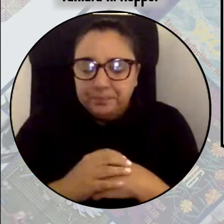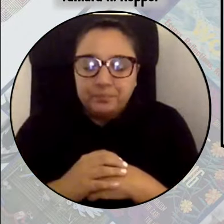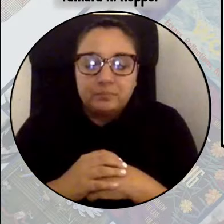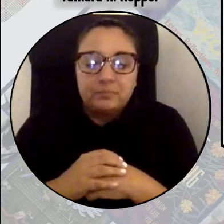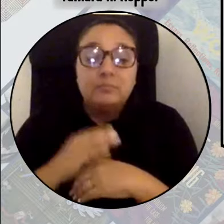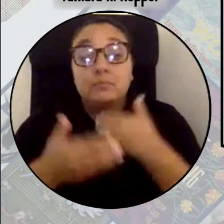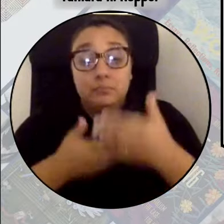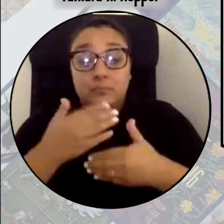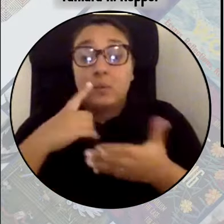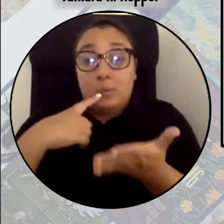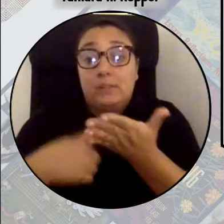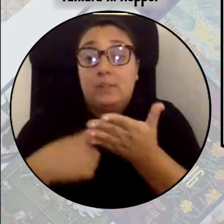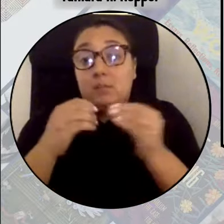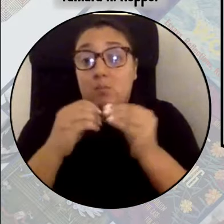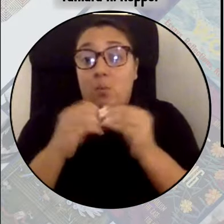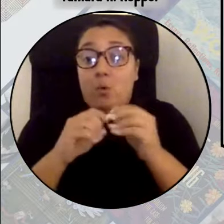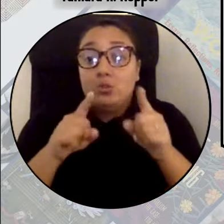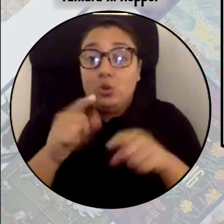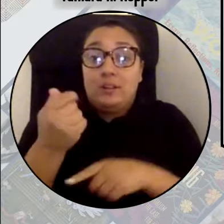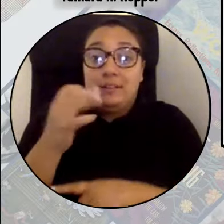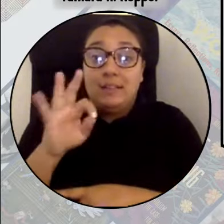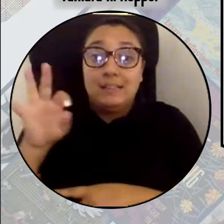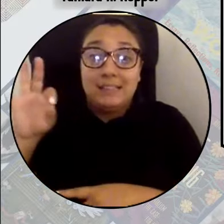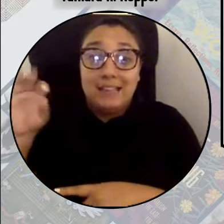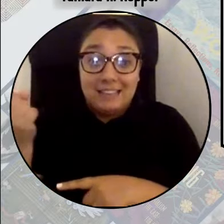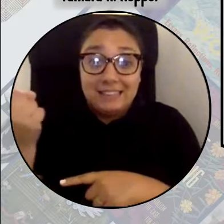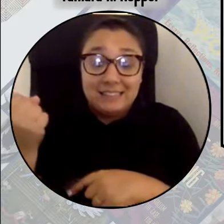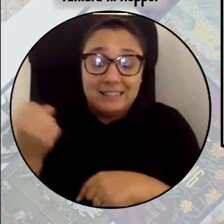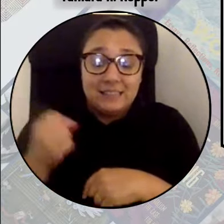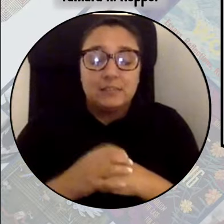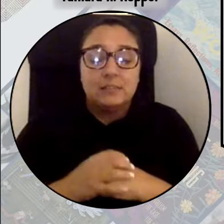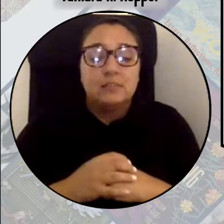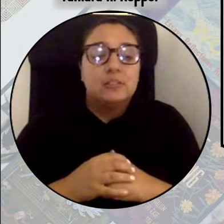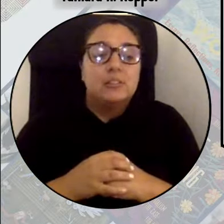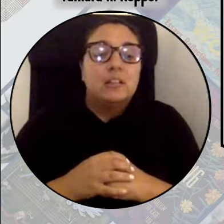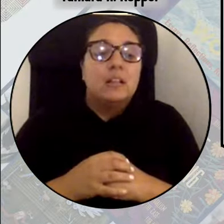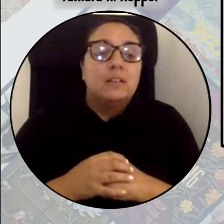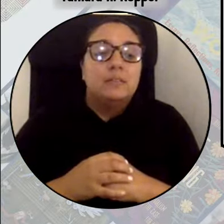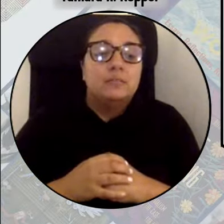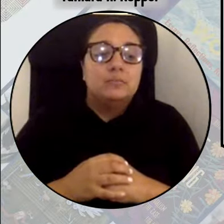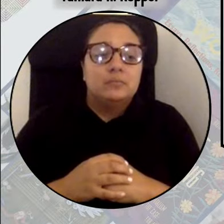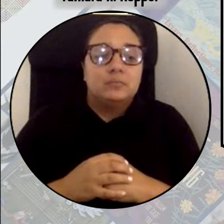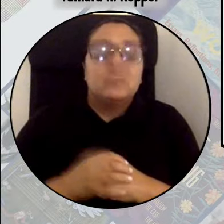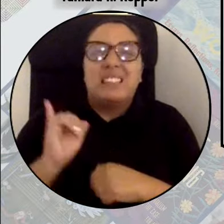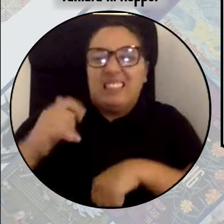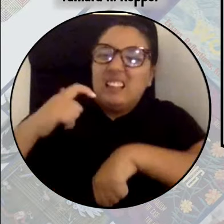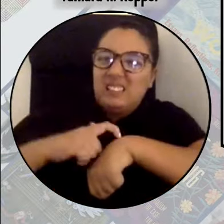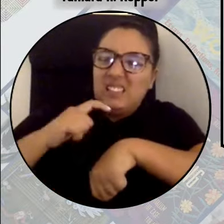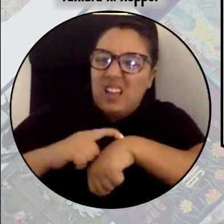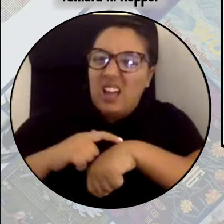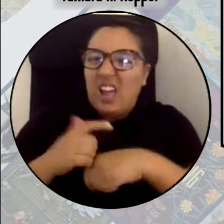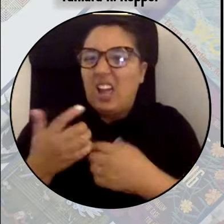the kind of push for more discretion of judges in